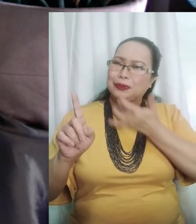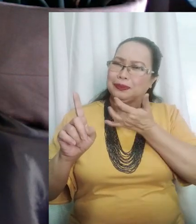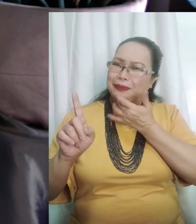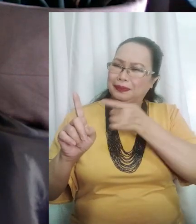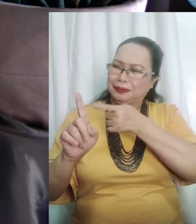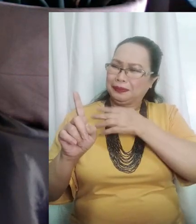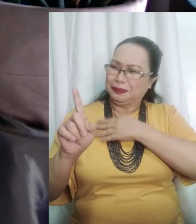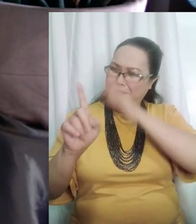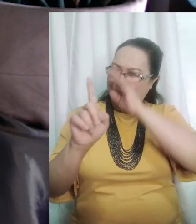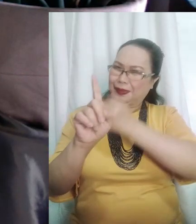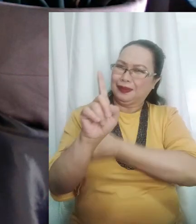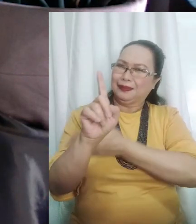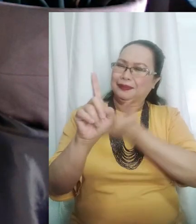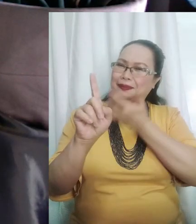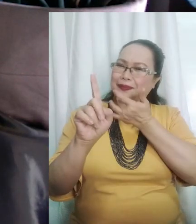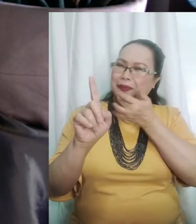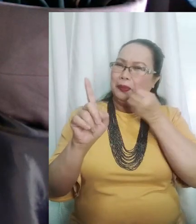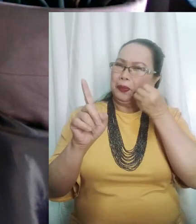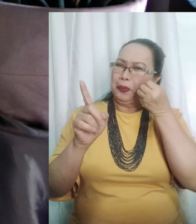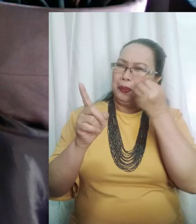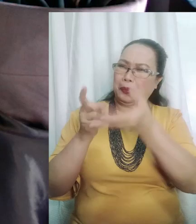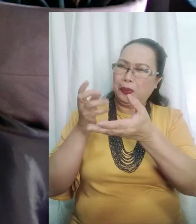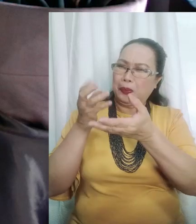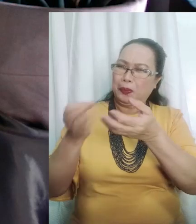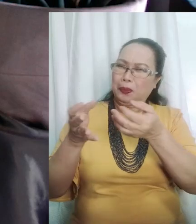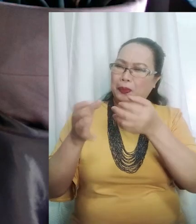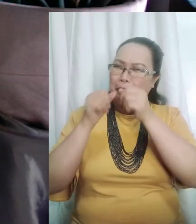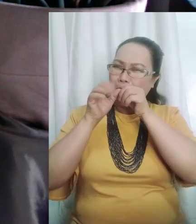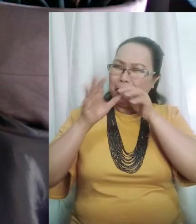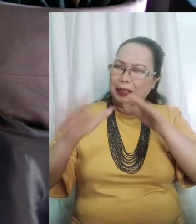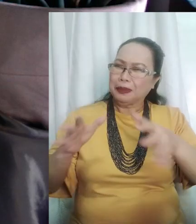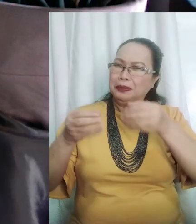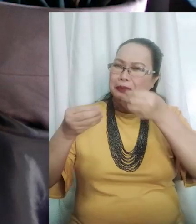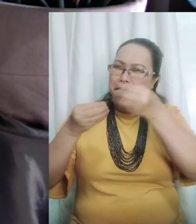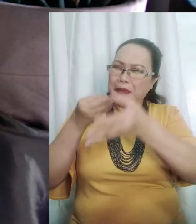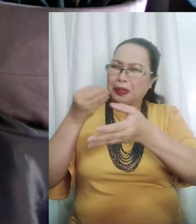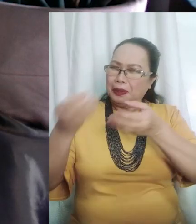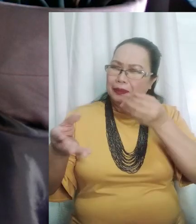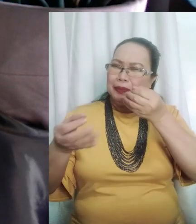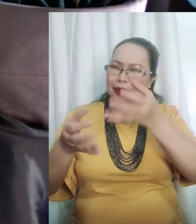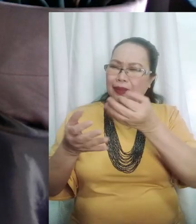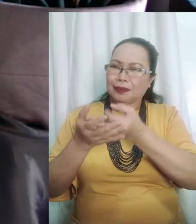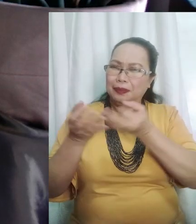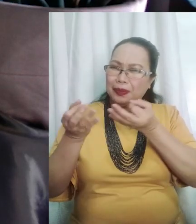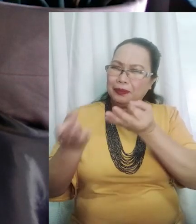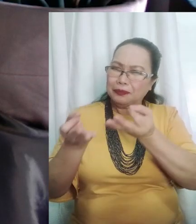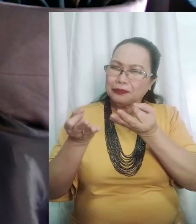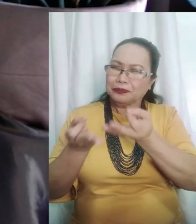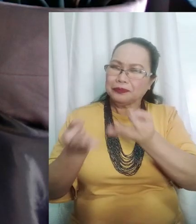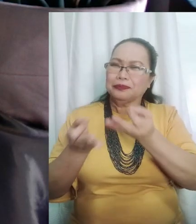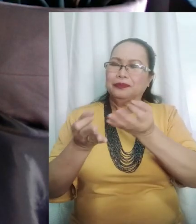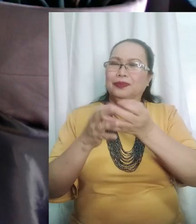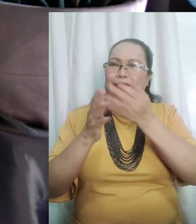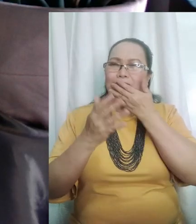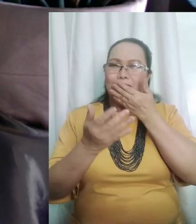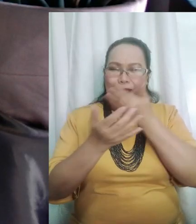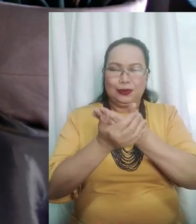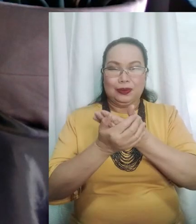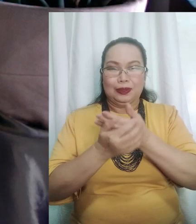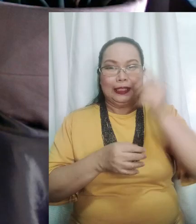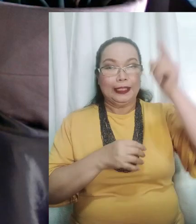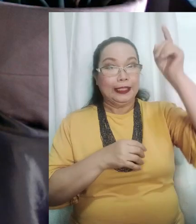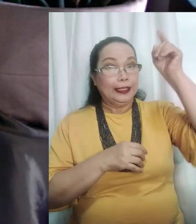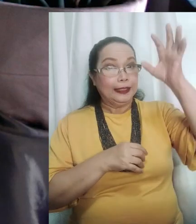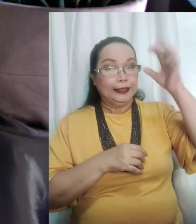as a favorite child on a silver platter, everything, no? Now, so now God says, I'm